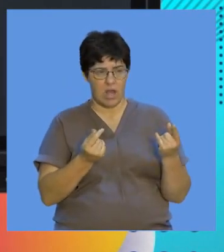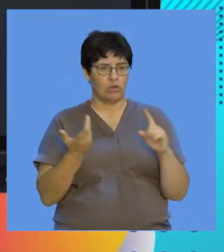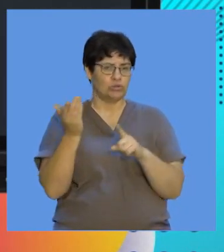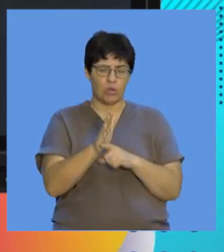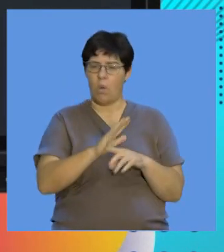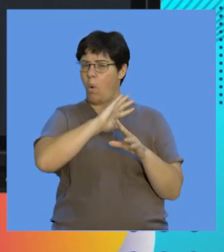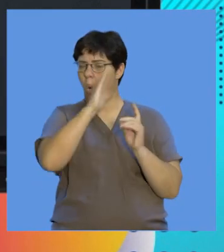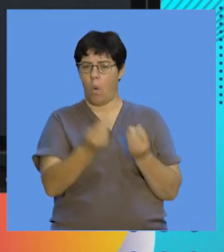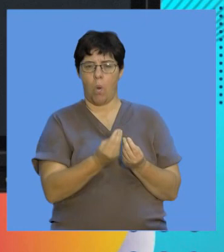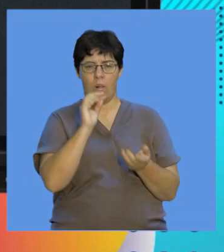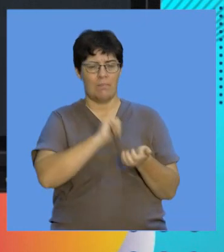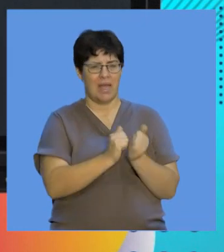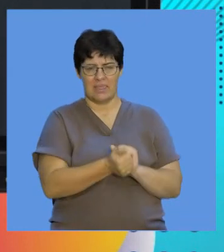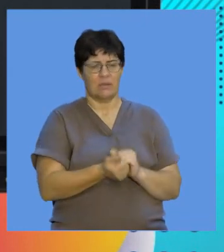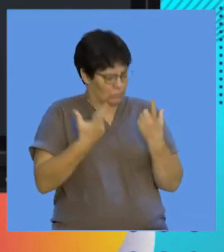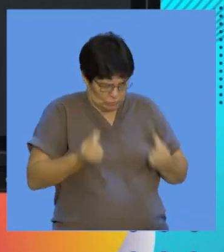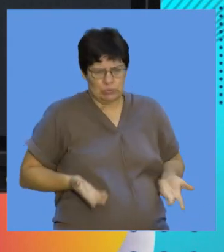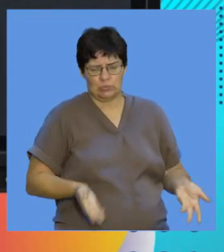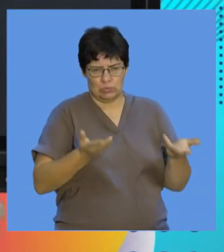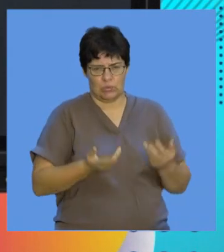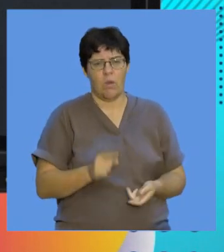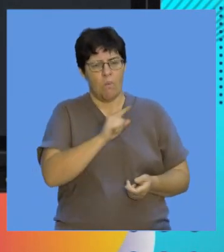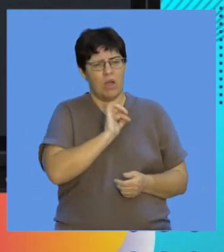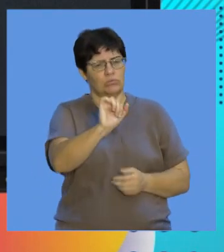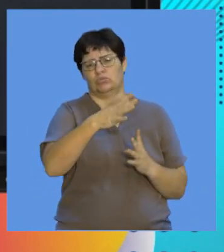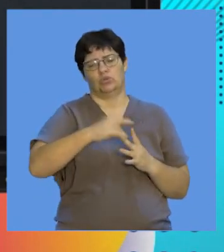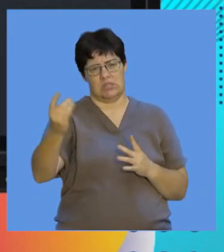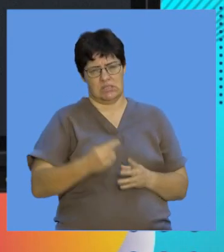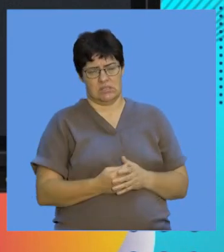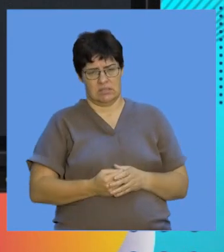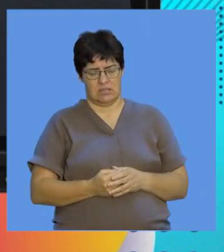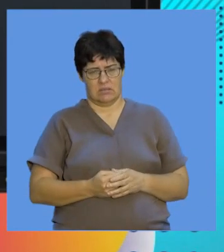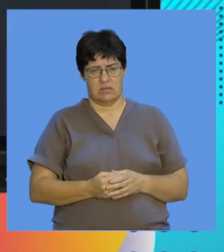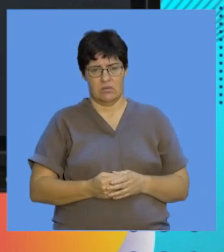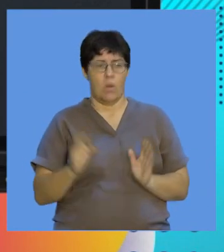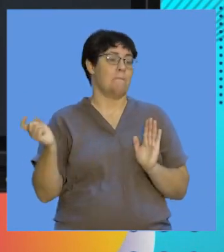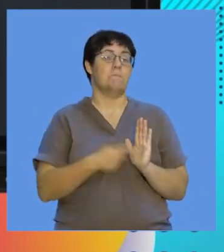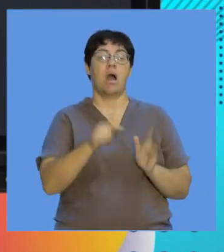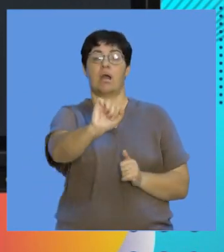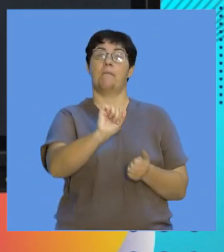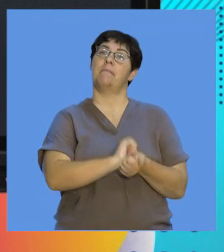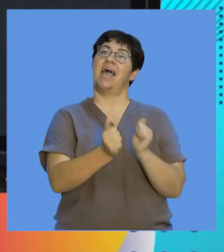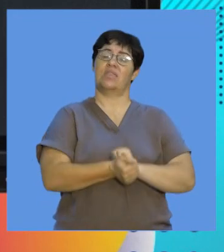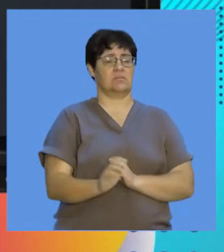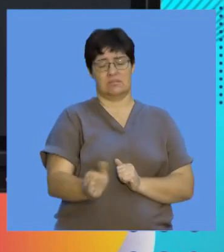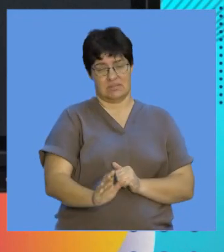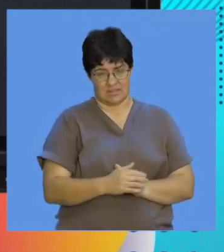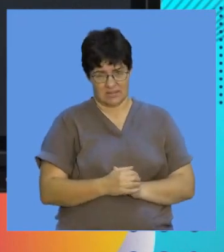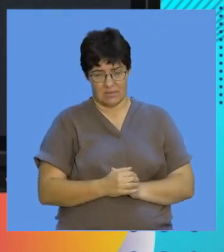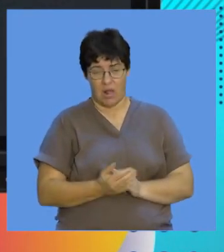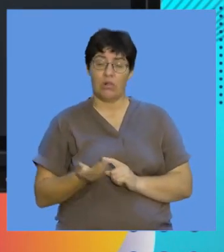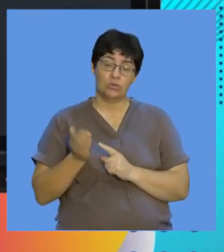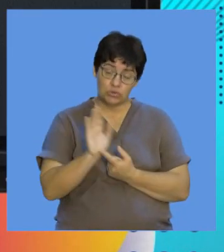maths, please do that. That's your choice. It's not a problem. We don't mark your maths. But I'm going to show you all the